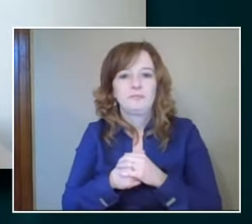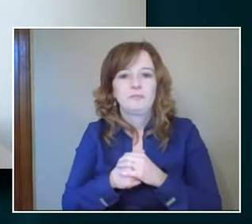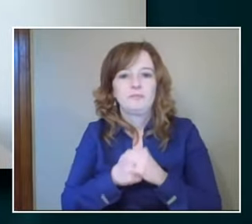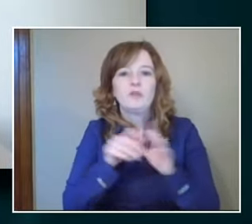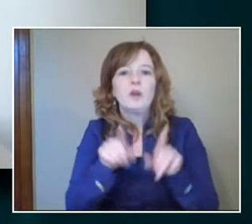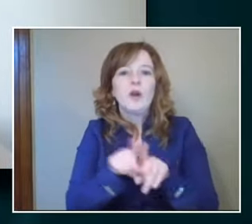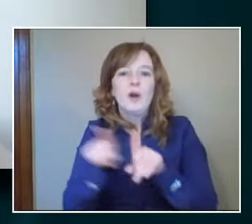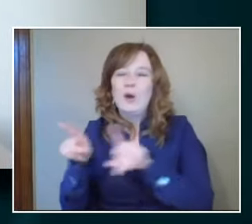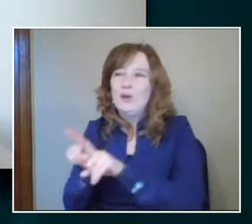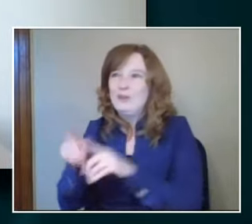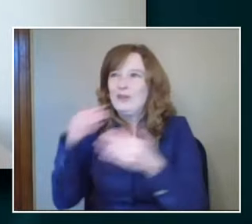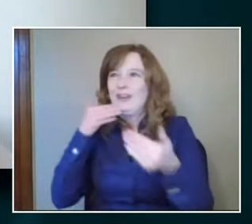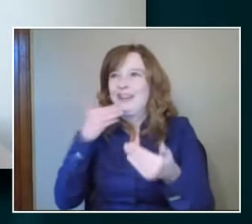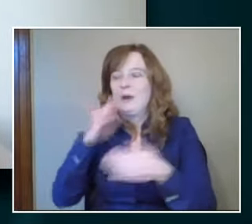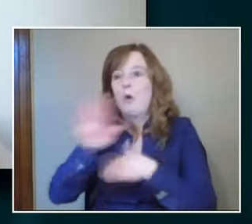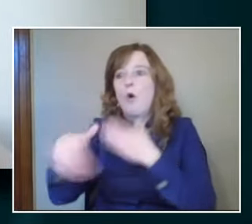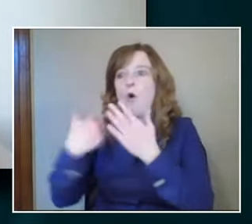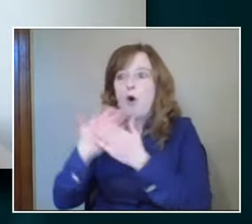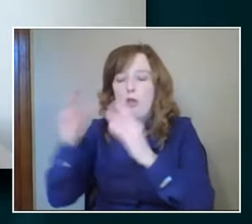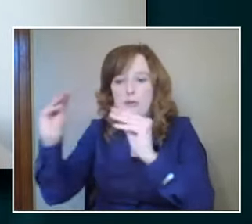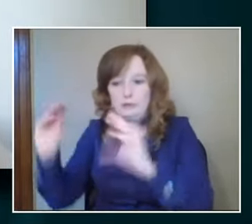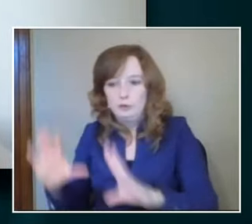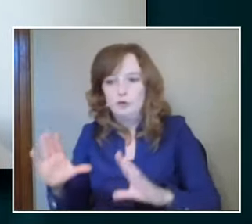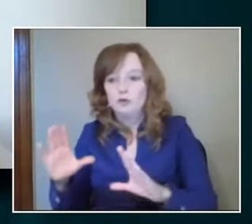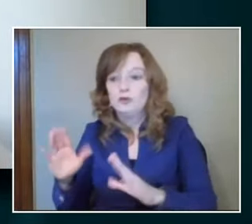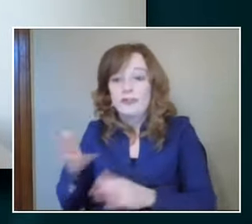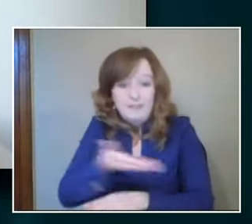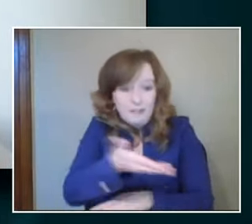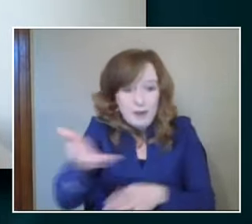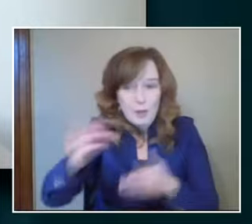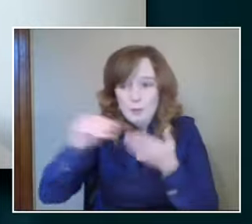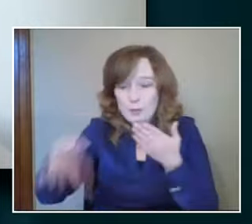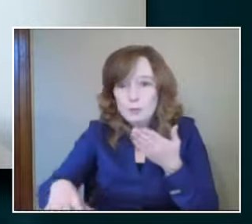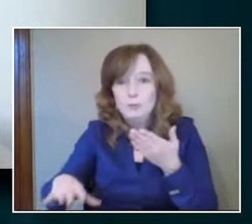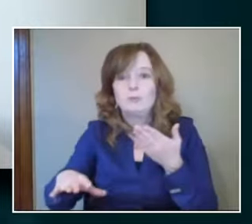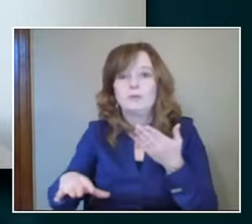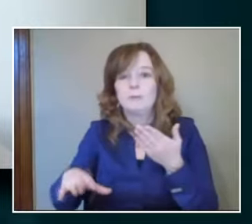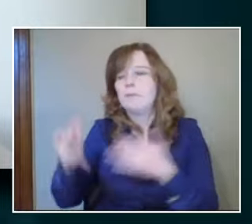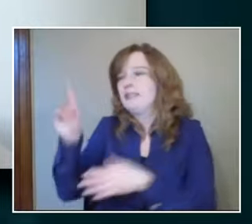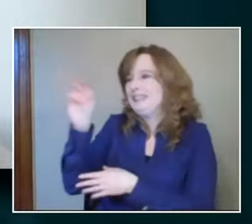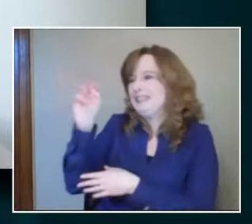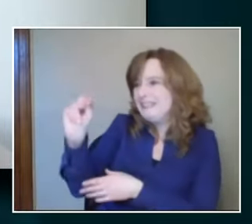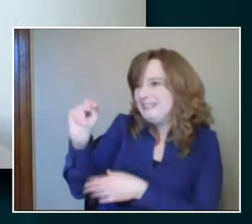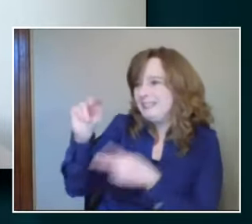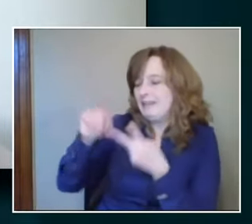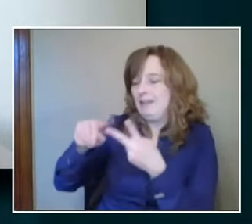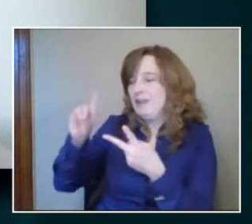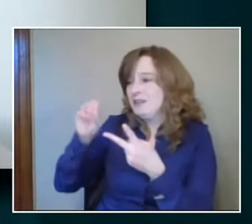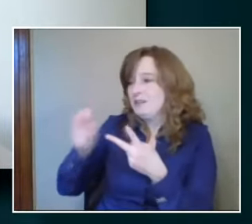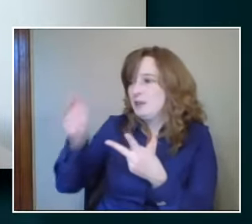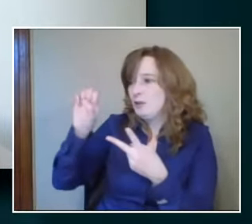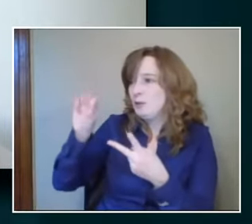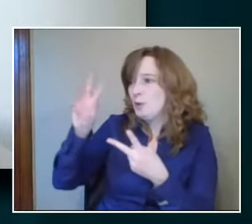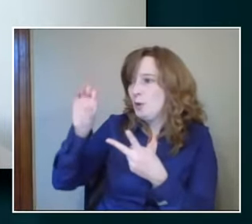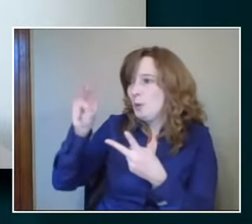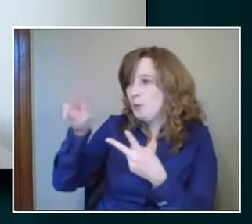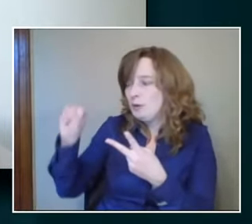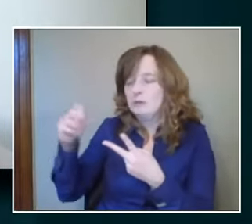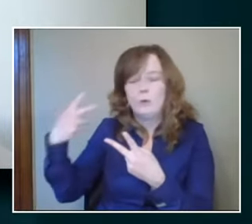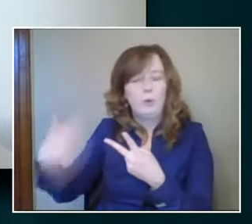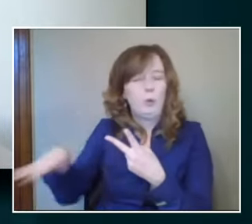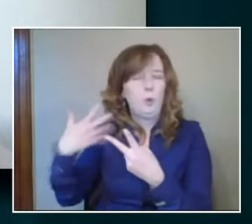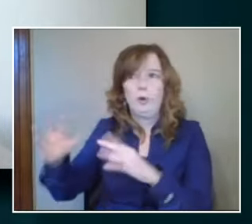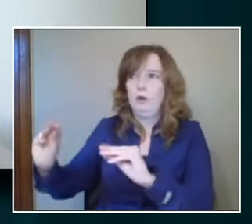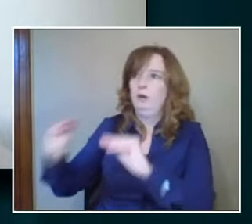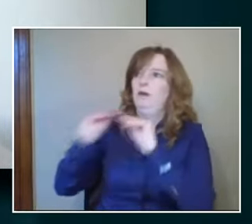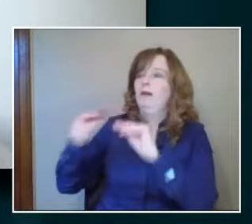of my teachers and my fellow students, especially Dean and Dr. Owens, for all the knowledge they shared with me and all the opportunities they opened my